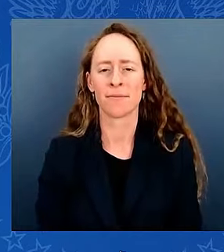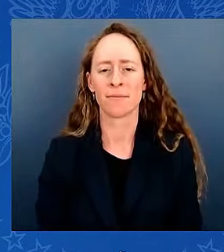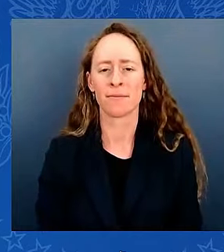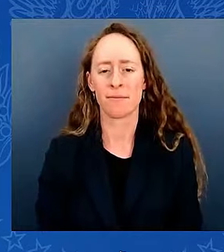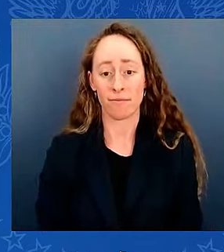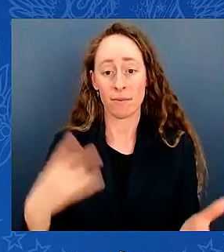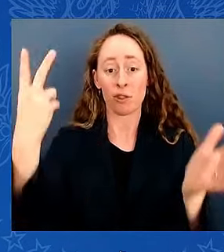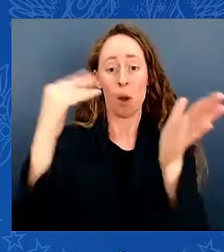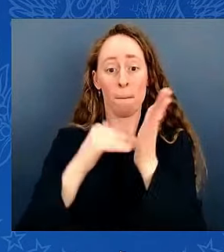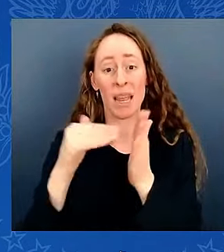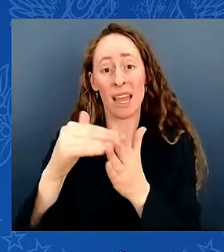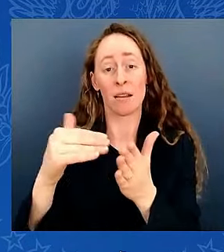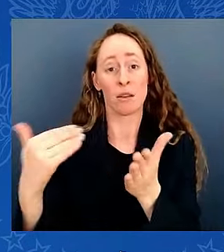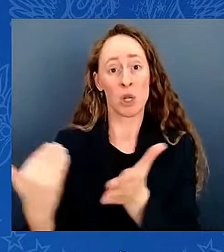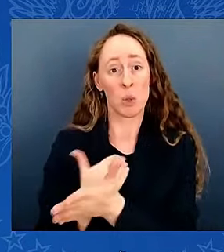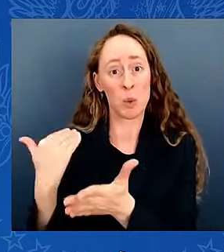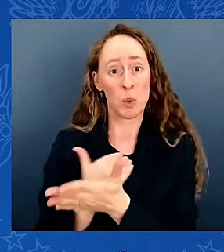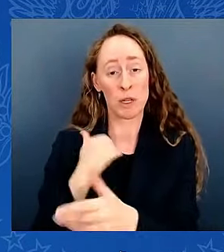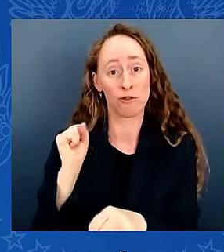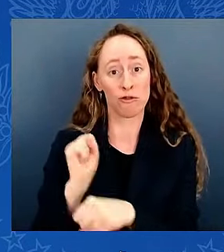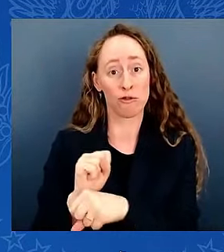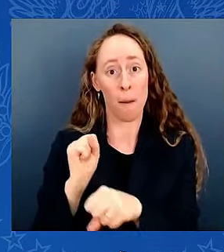Black.